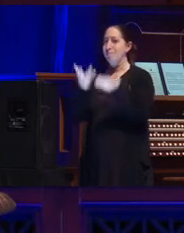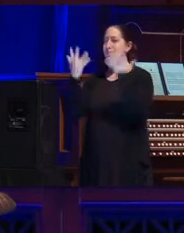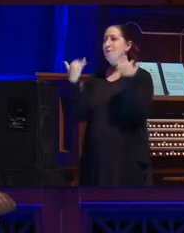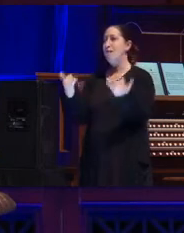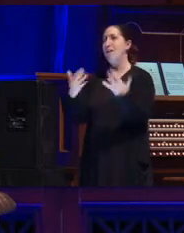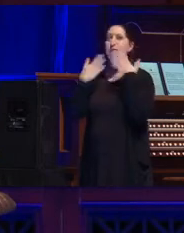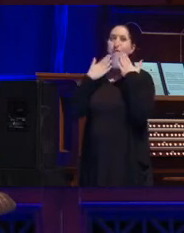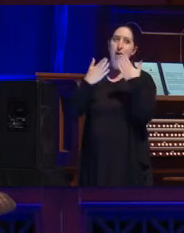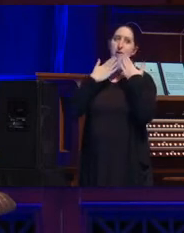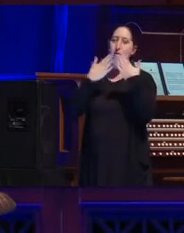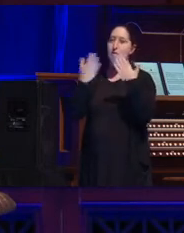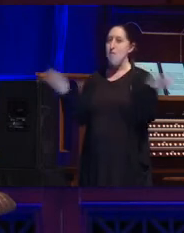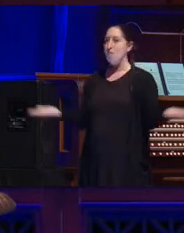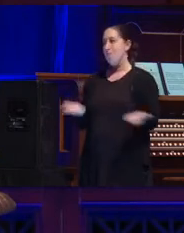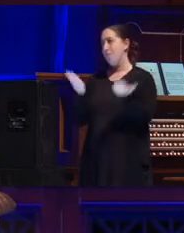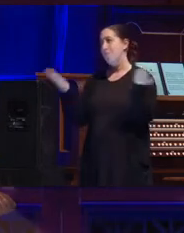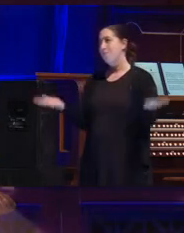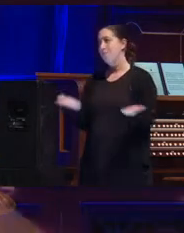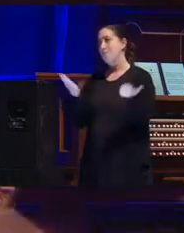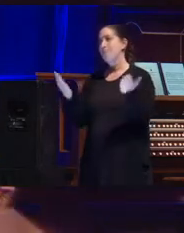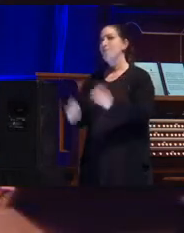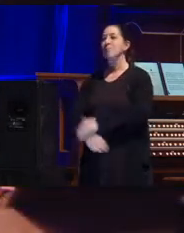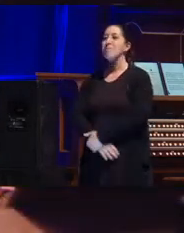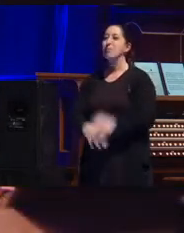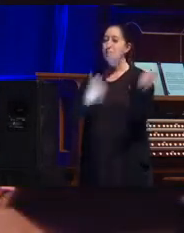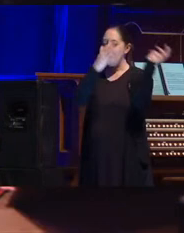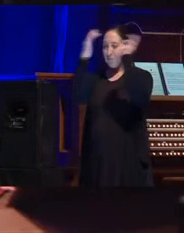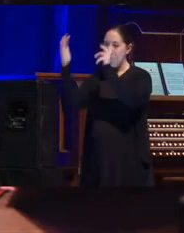Thank you for being here.